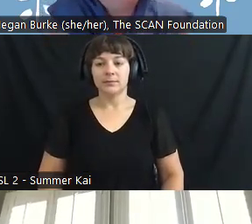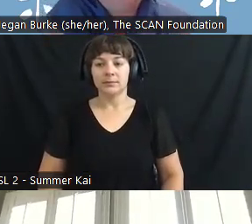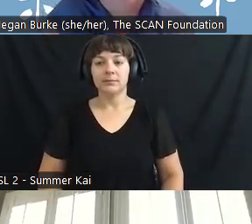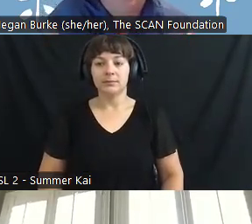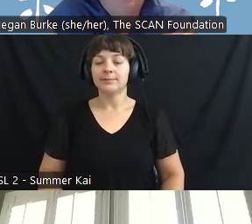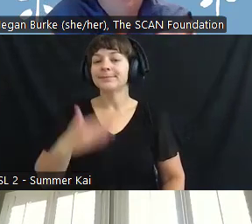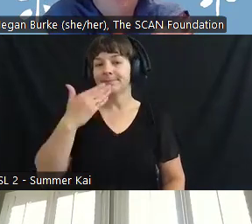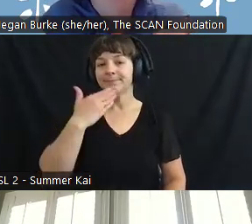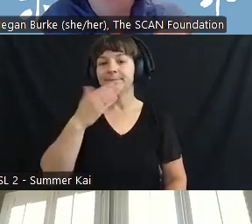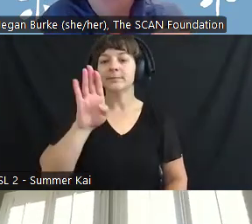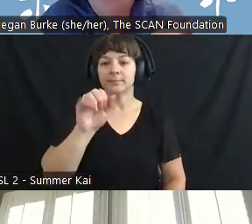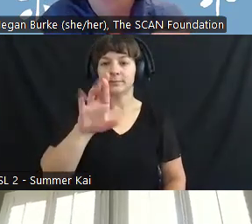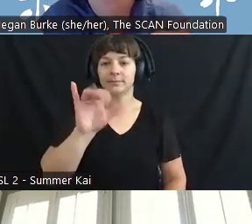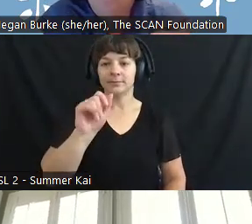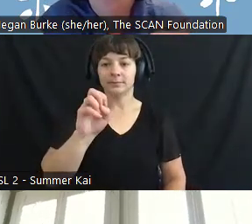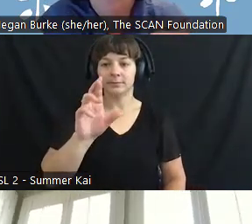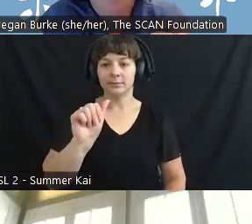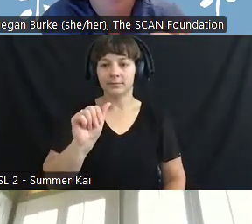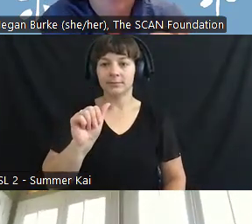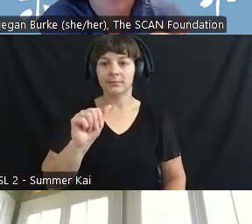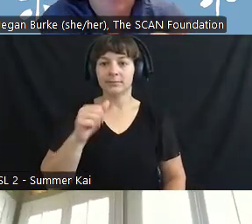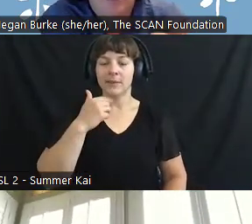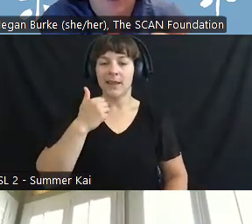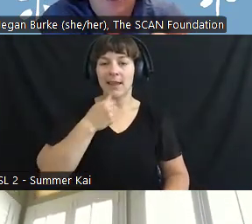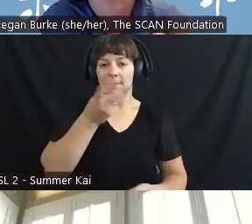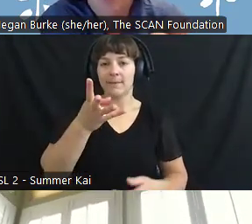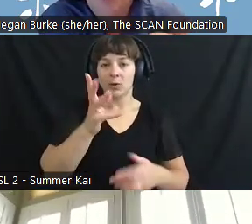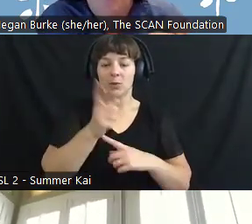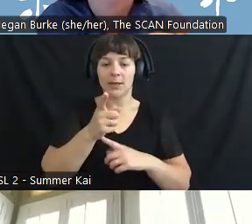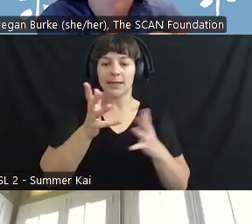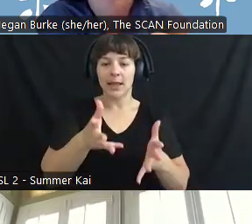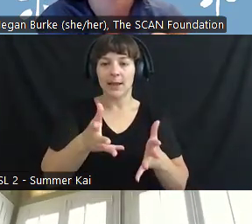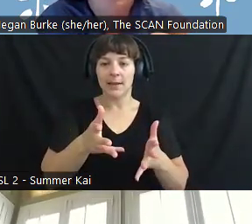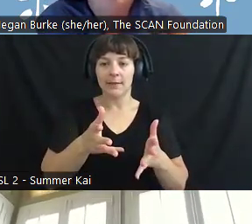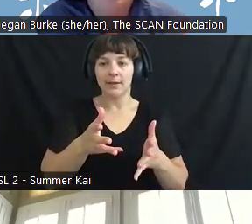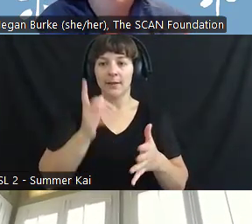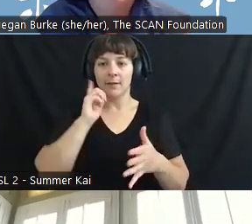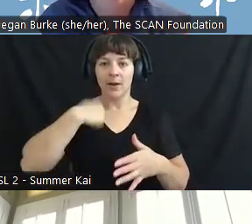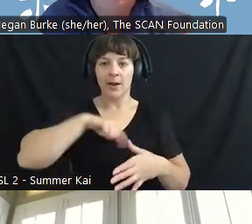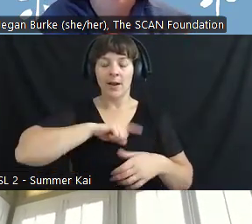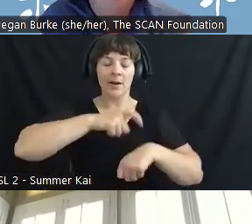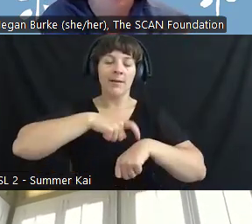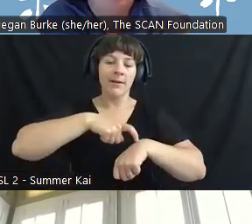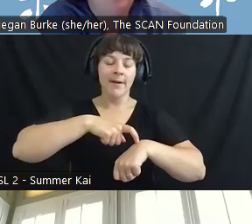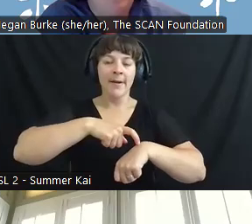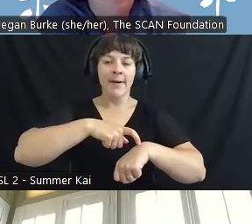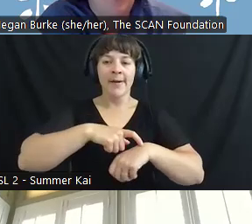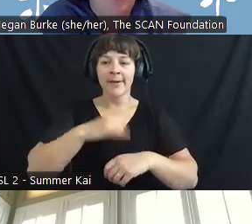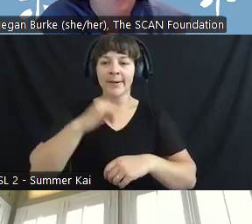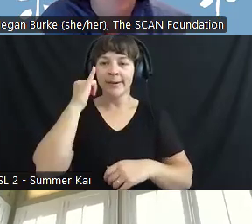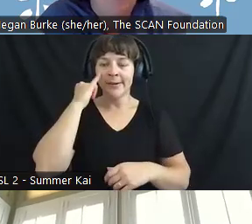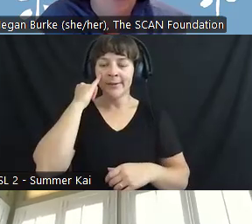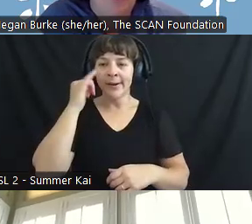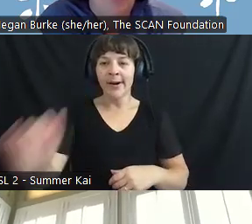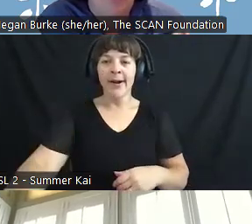Thank you, Barbara. I see that we have like a couple minutes left in our section. So yeah, so if there's